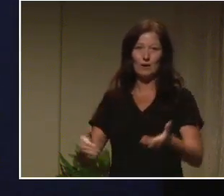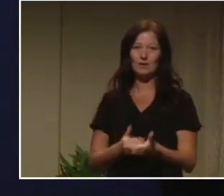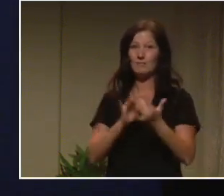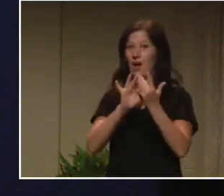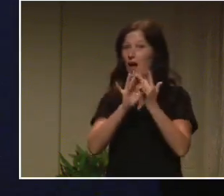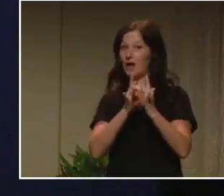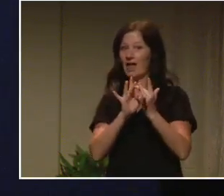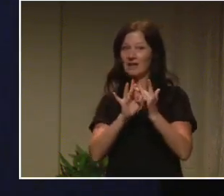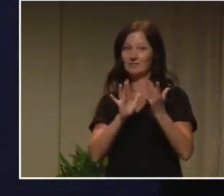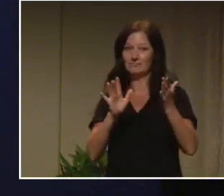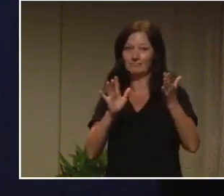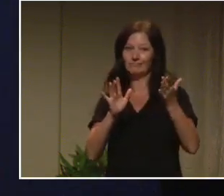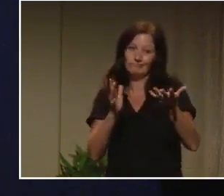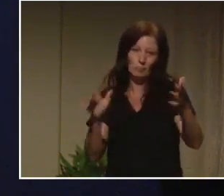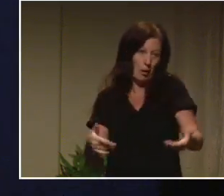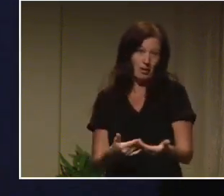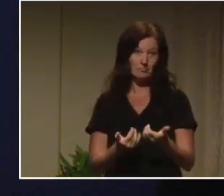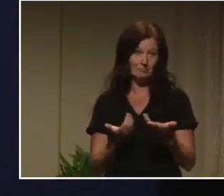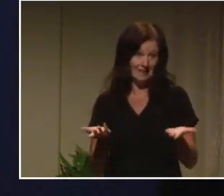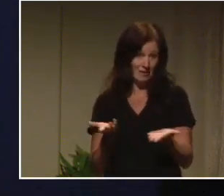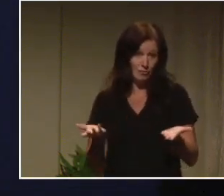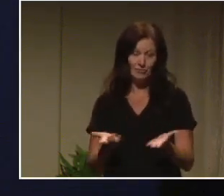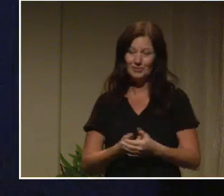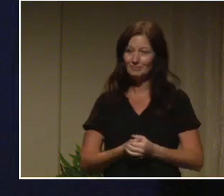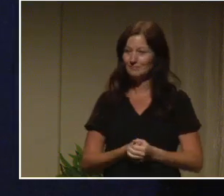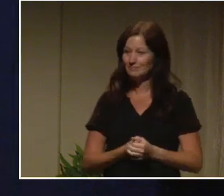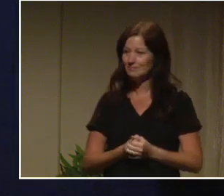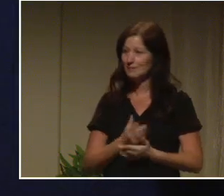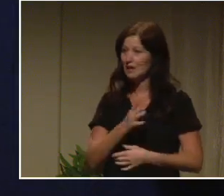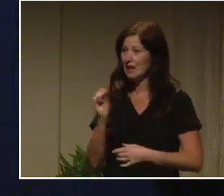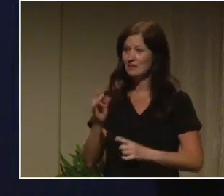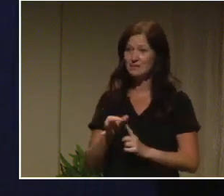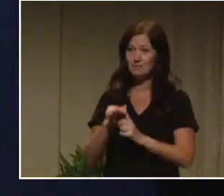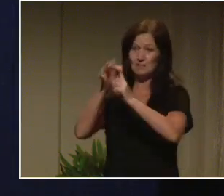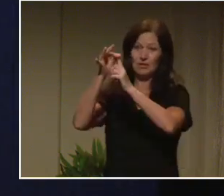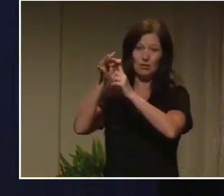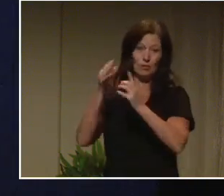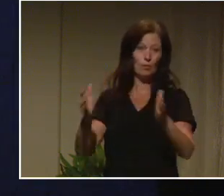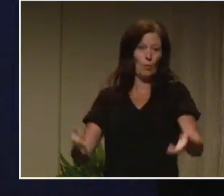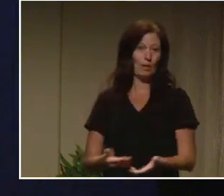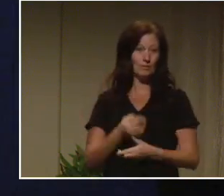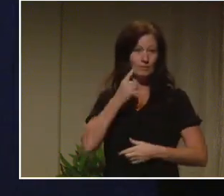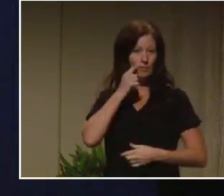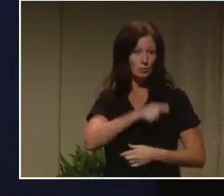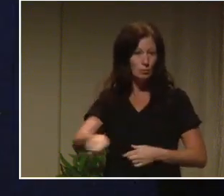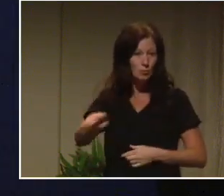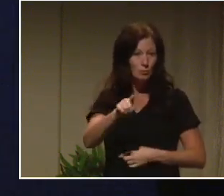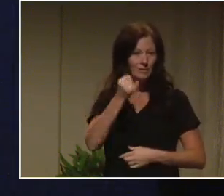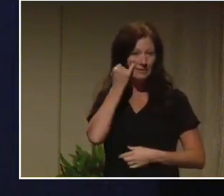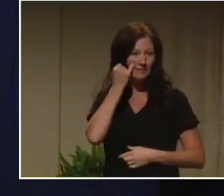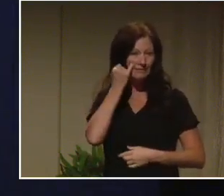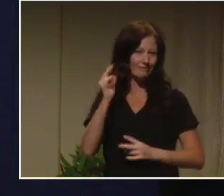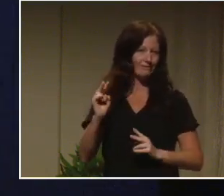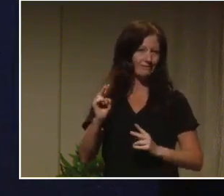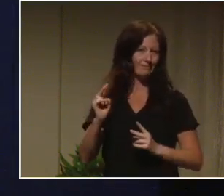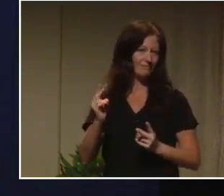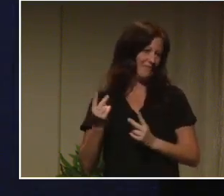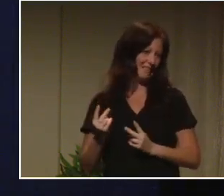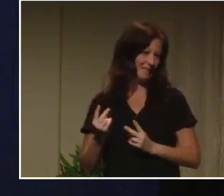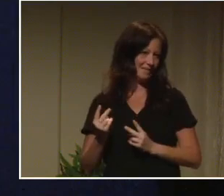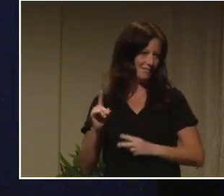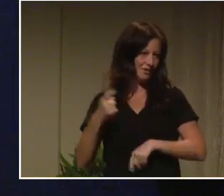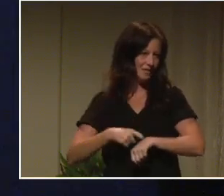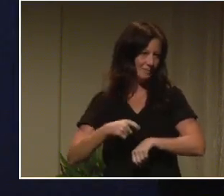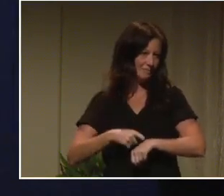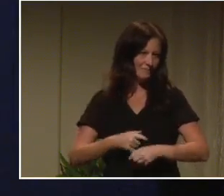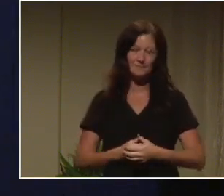and welcome you, especially if you're here for the first time, a warm, warm welcome to you. I think it's a good thing as